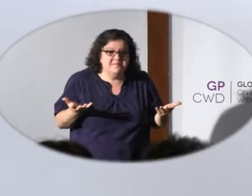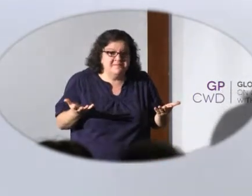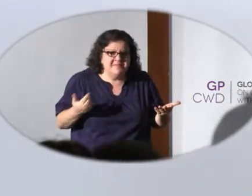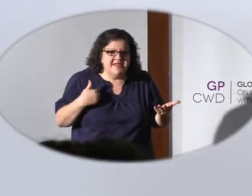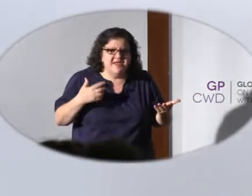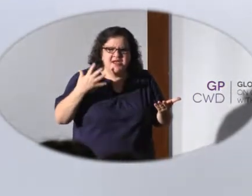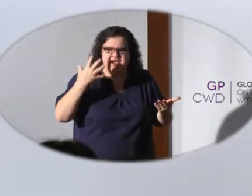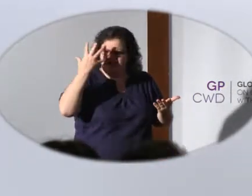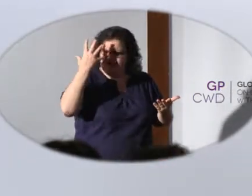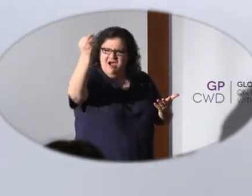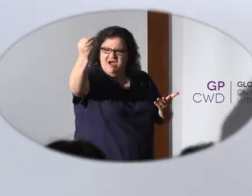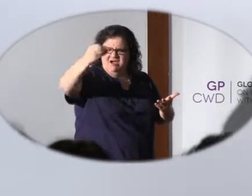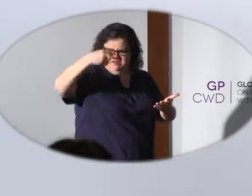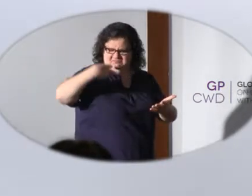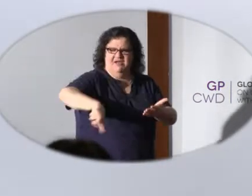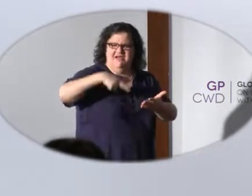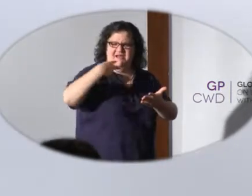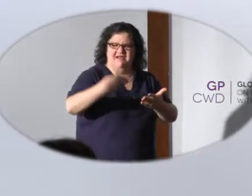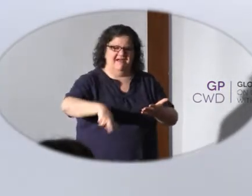I dance.